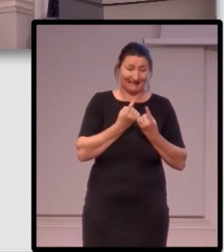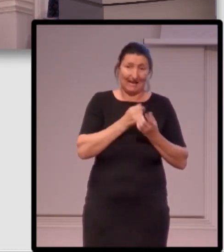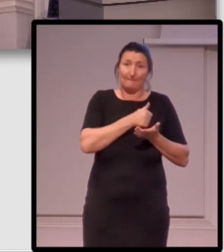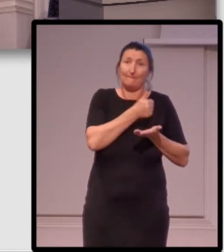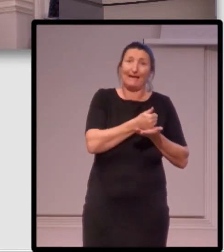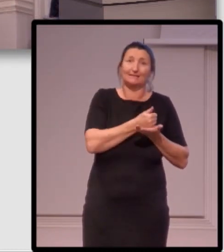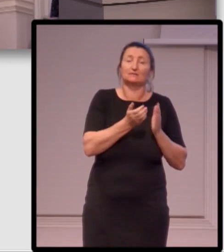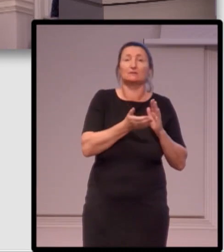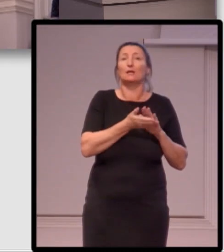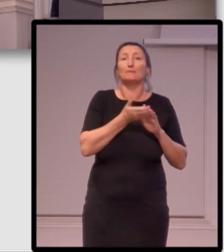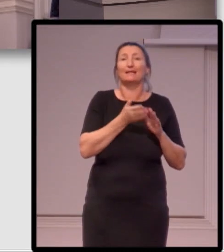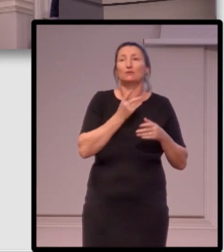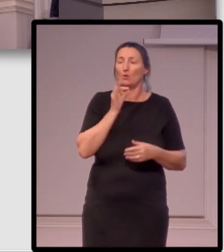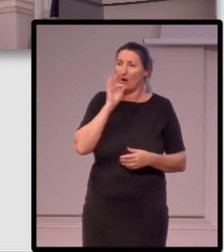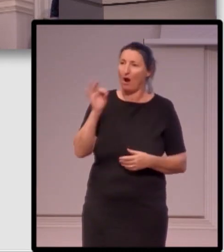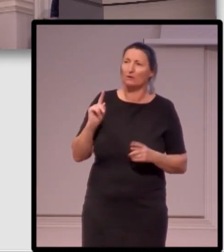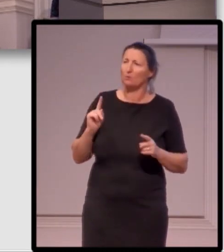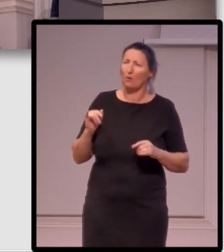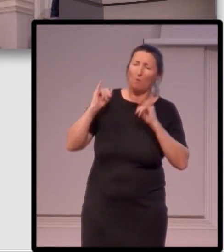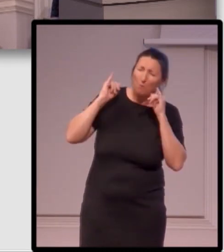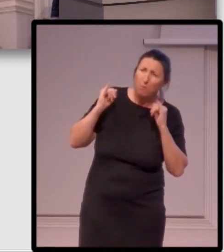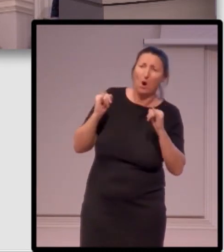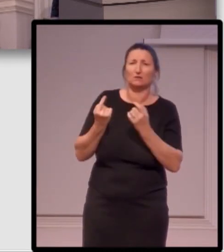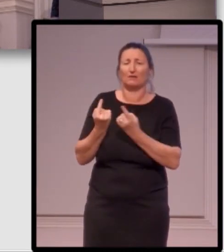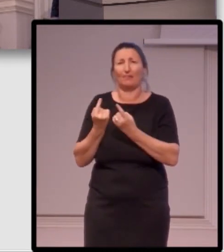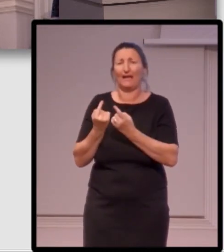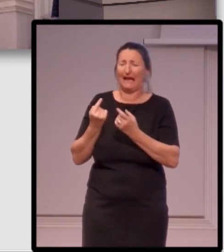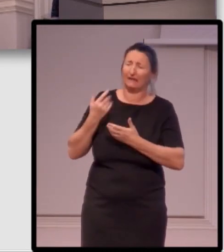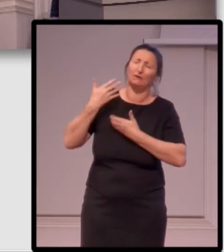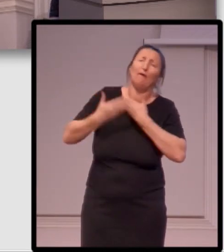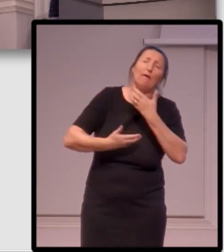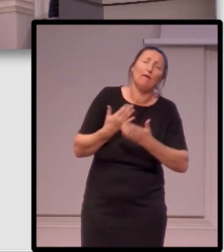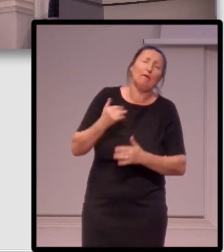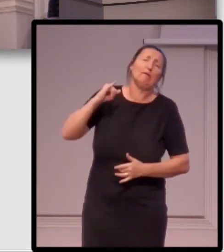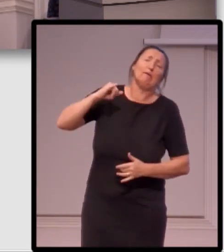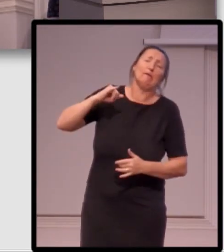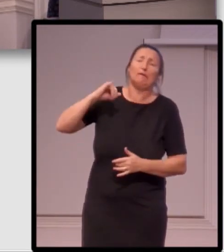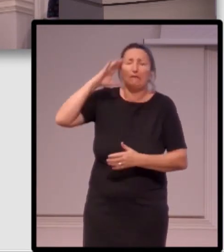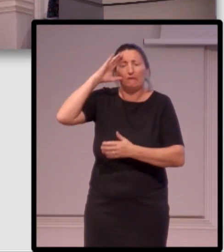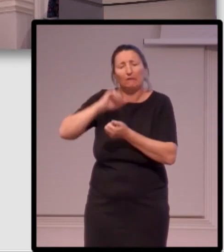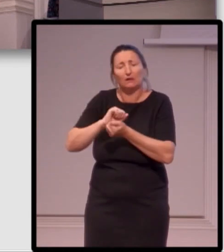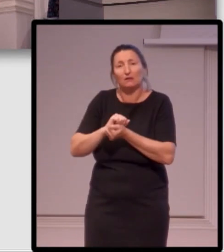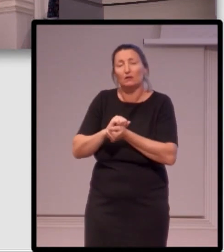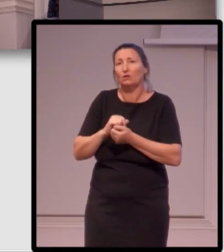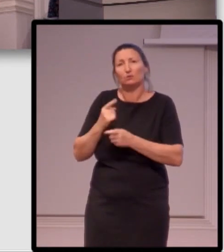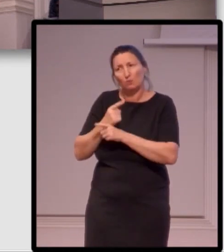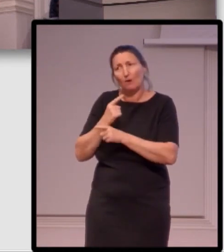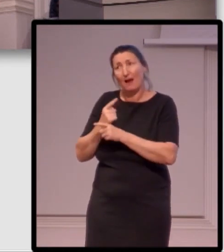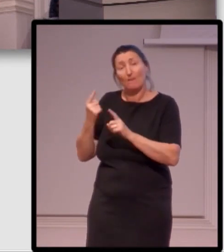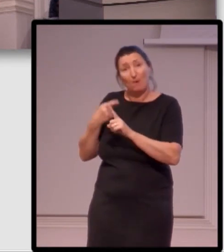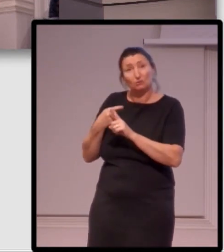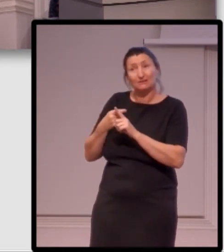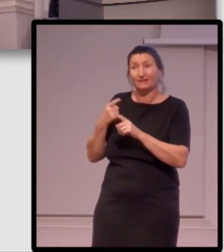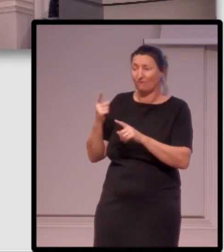what's the worst thing that happened to you when you went to the doctors? We start with, what are your wishes or your hopes, or tell us, some of the things that everyone should be able to